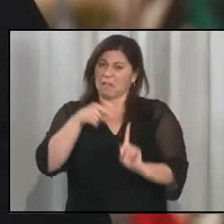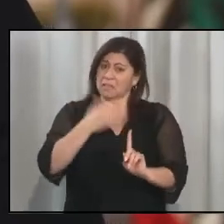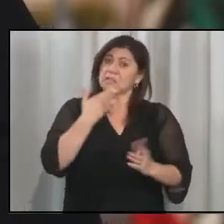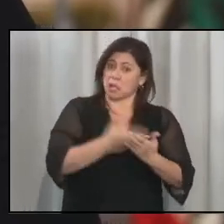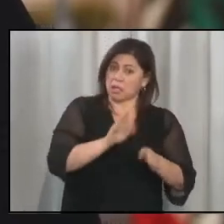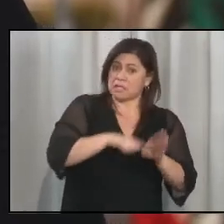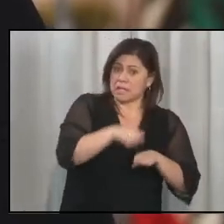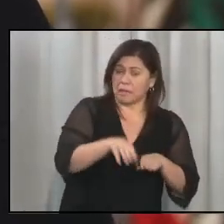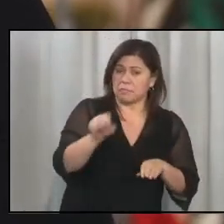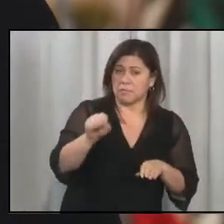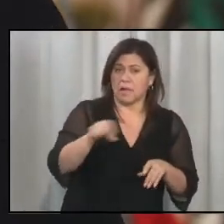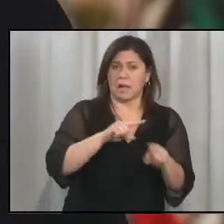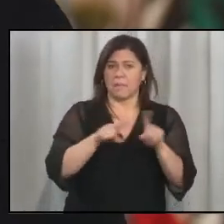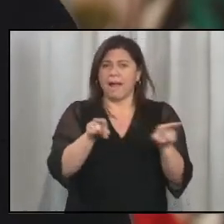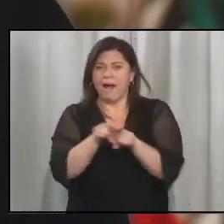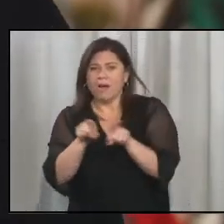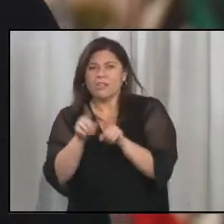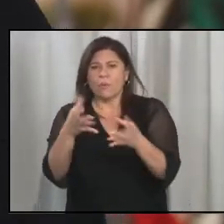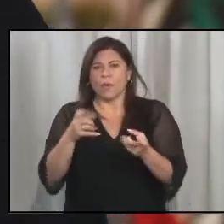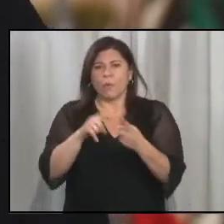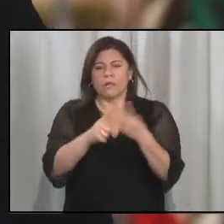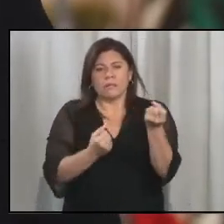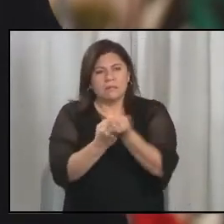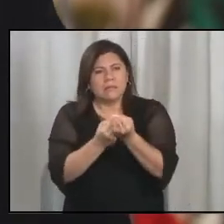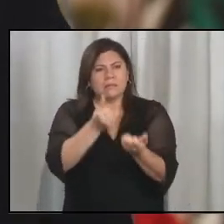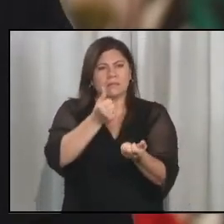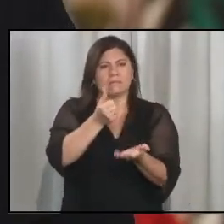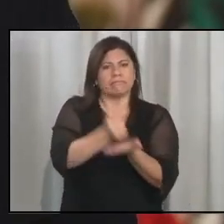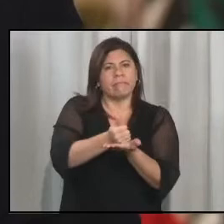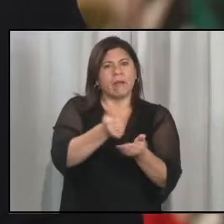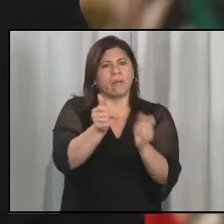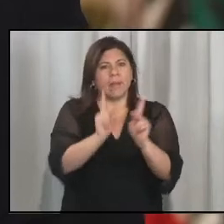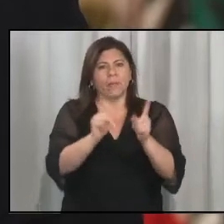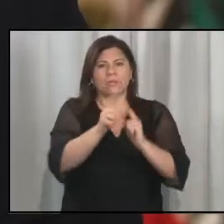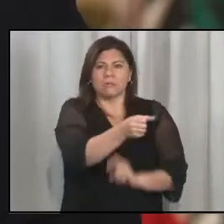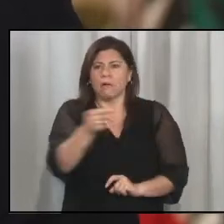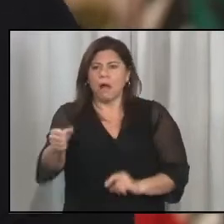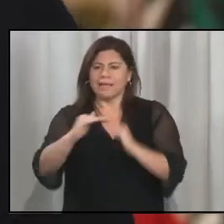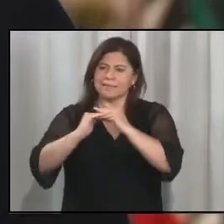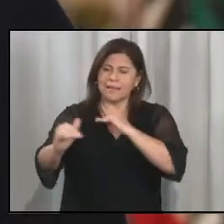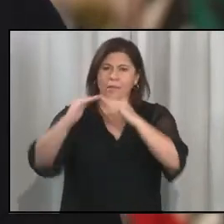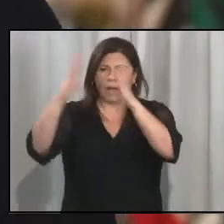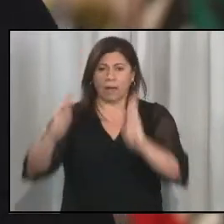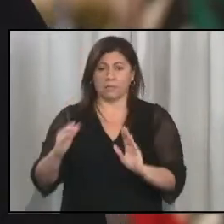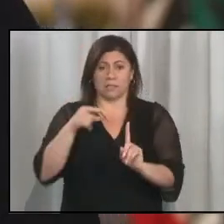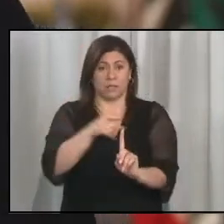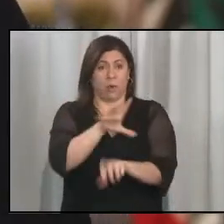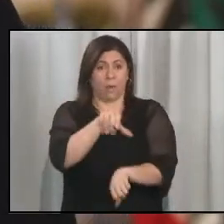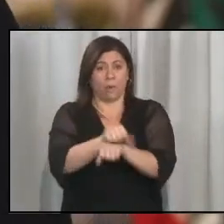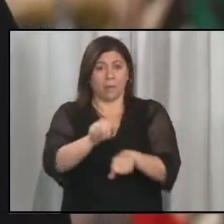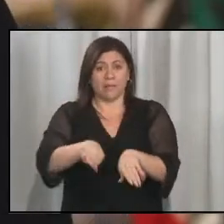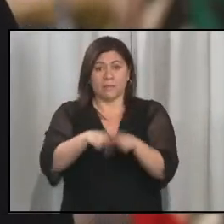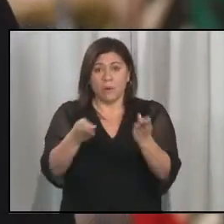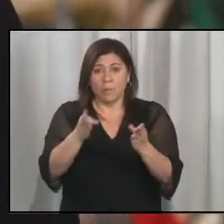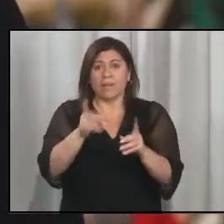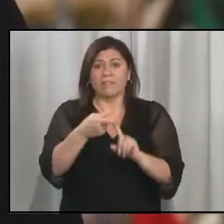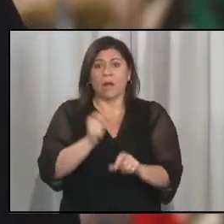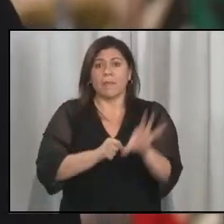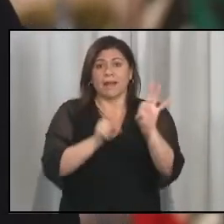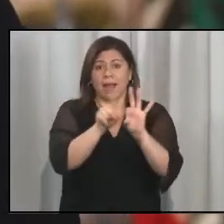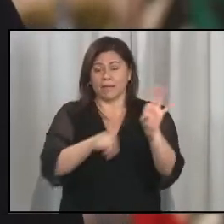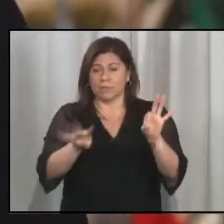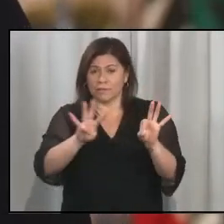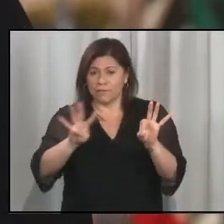is to assist people into stable, permanent housing. It'll be open for appointments from 9 a.m. to 4 p.m. on weekdays and